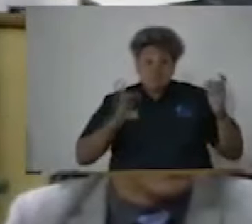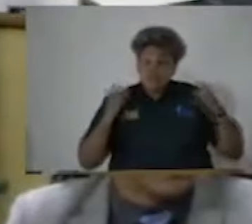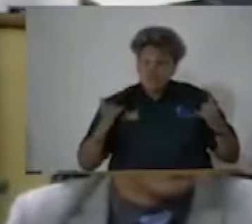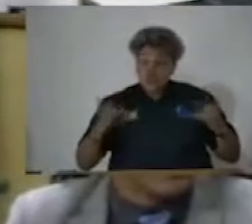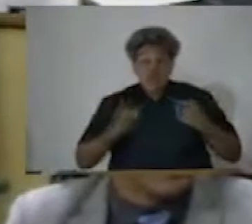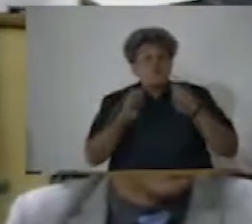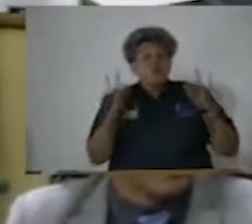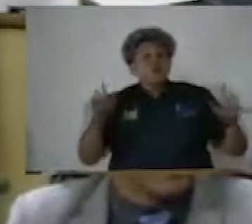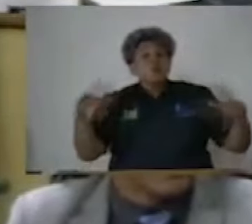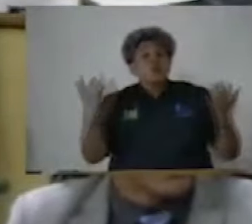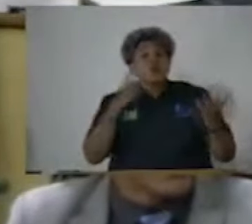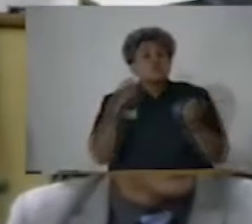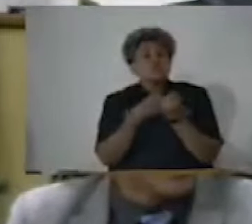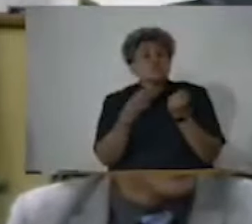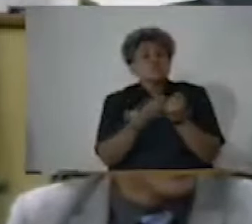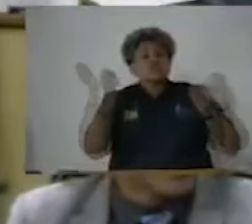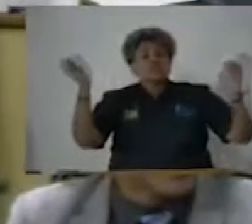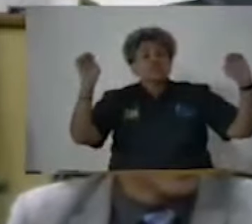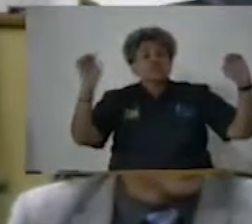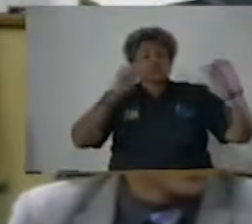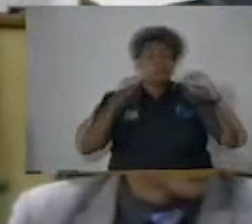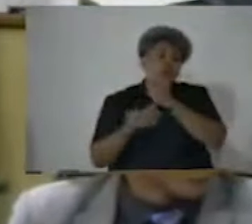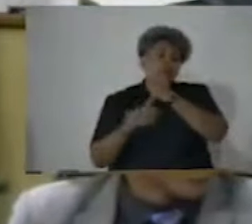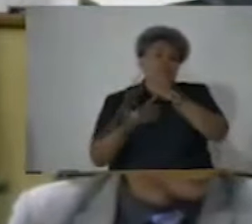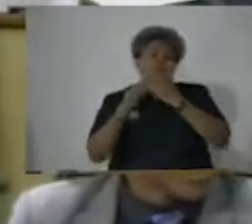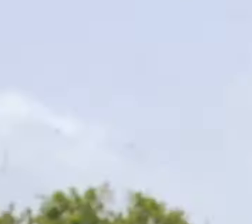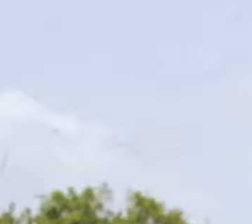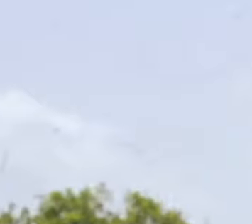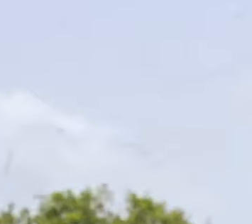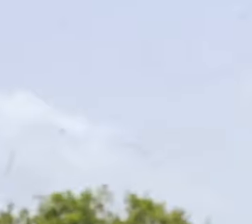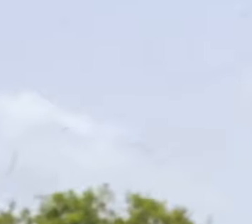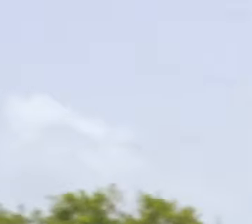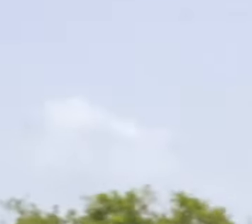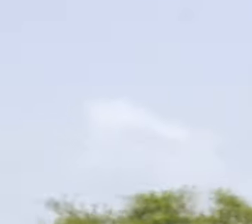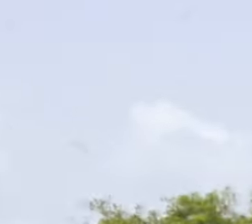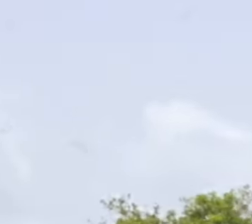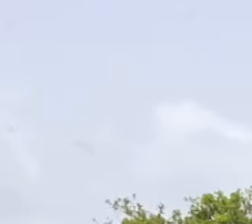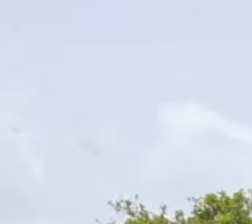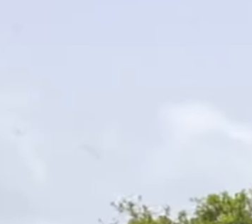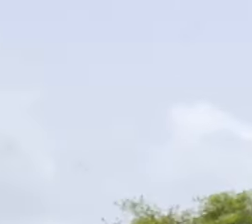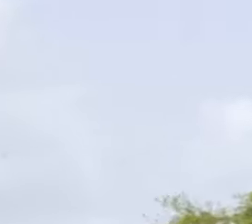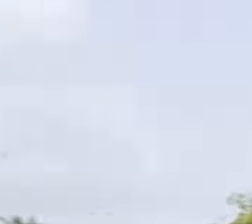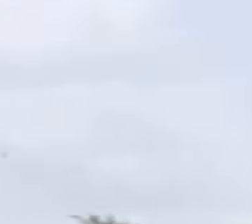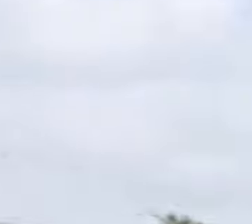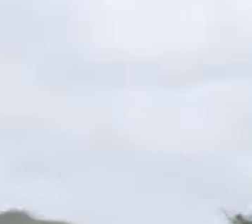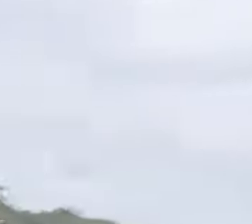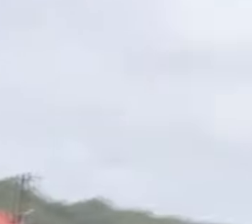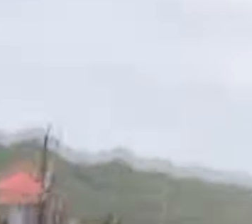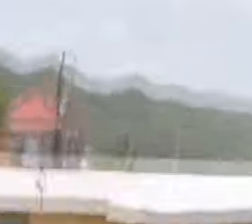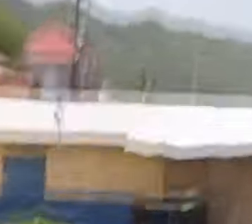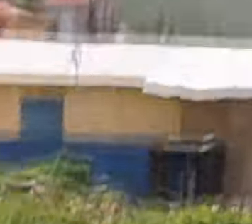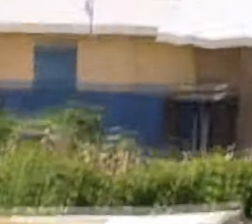Minister Andrew Holness soon took center stage, announcing a new initiative to mitigate the fallout from the island's most